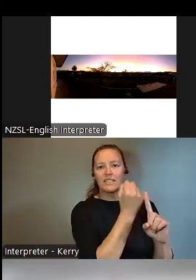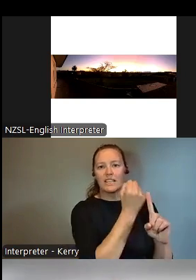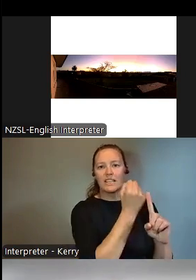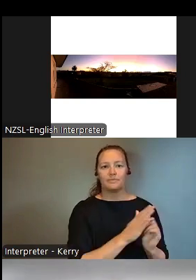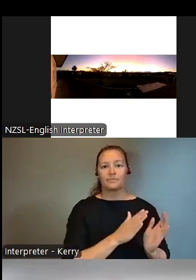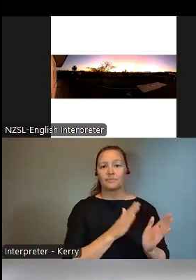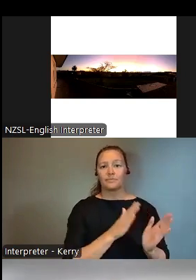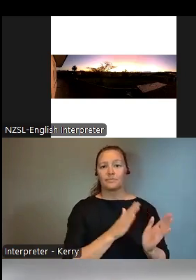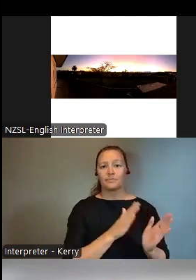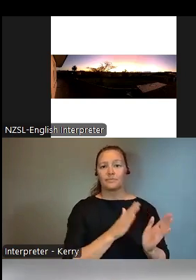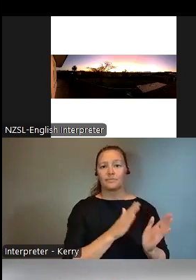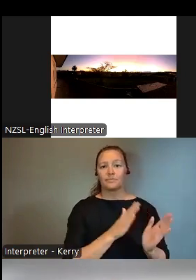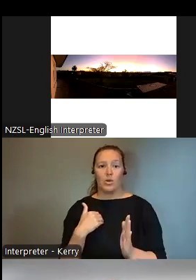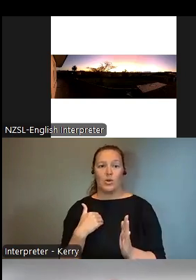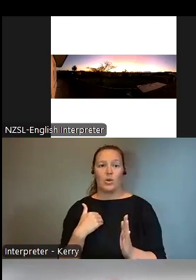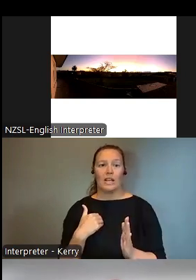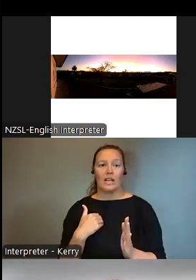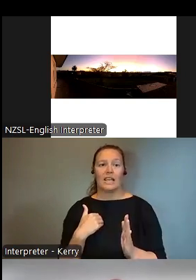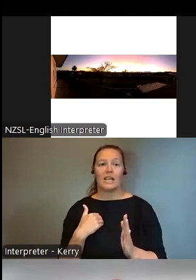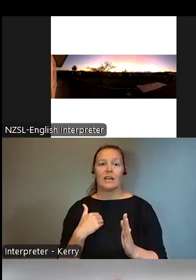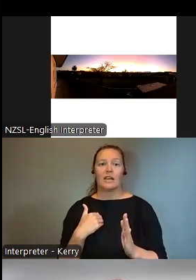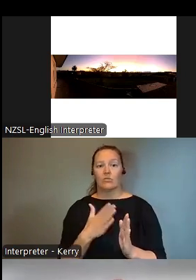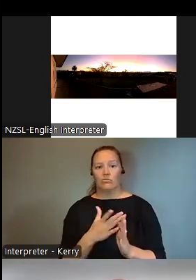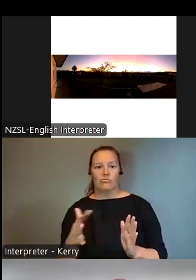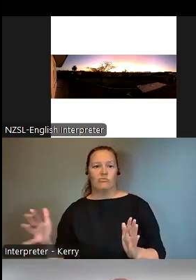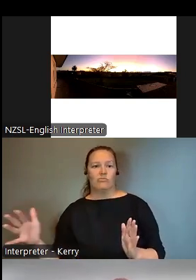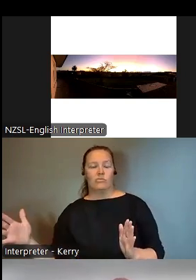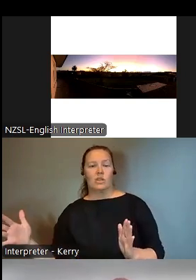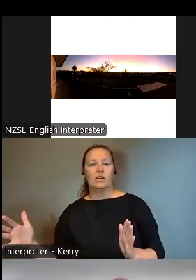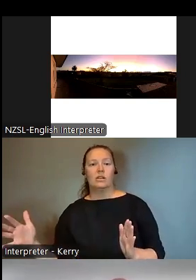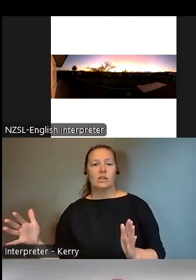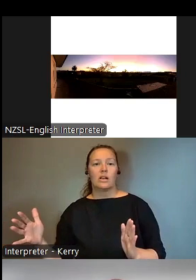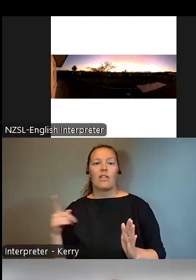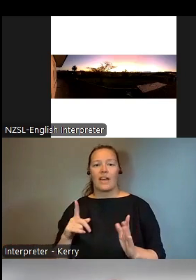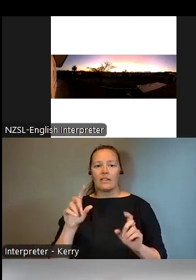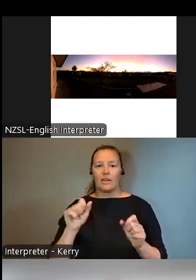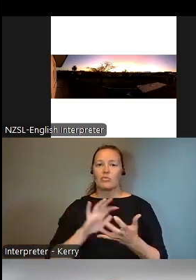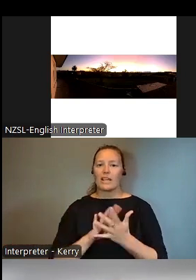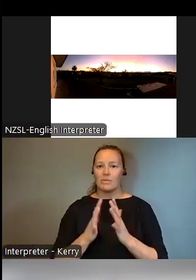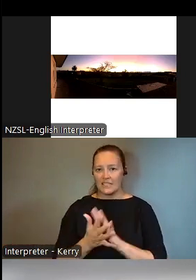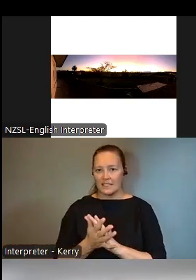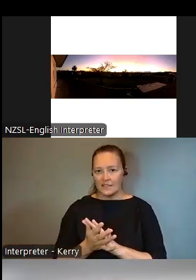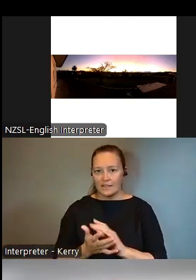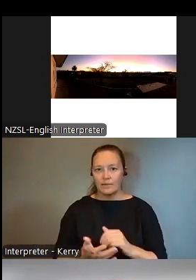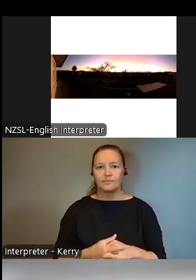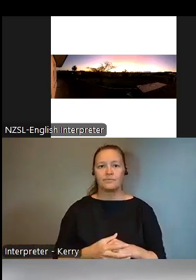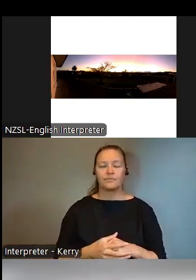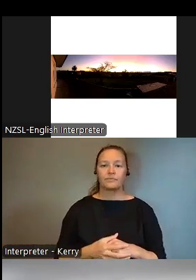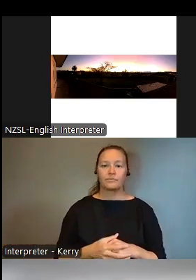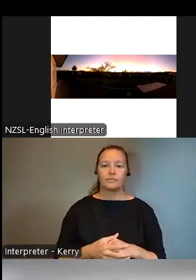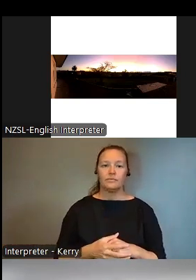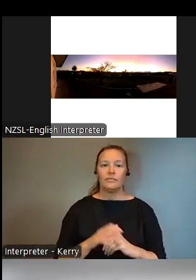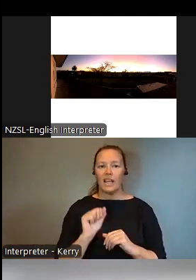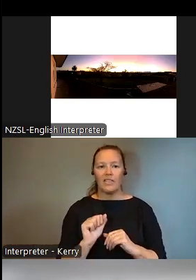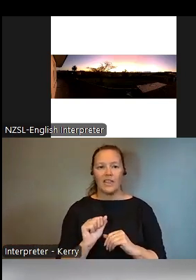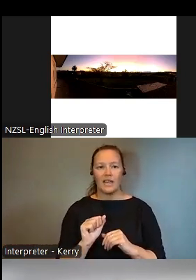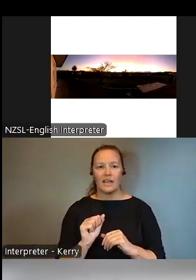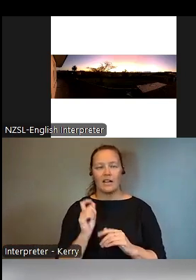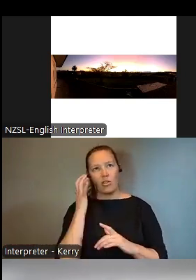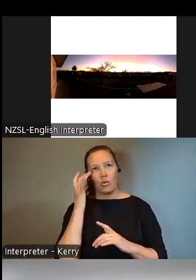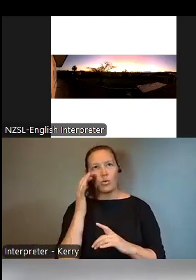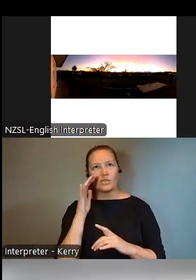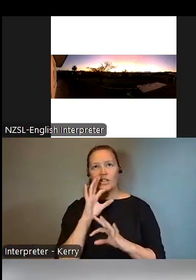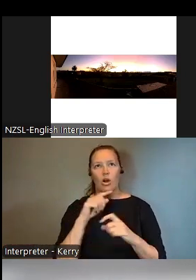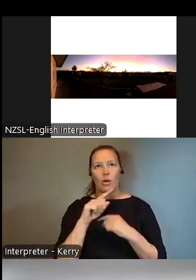the right of it, Rogers refers to as the pragmatists. And so their main question, instead of